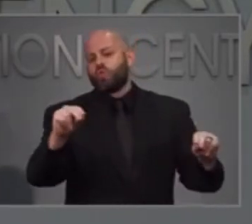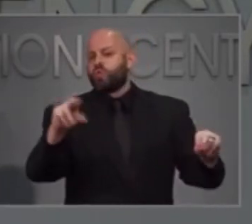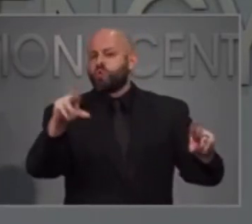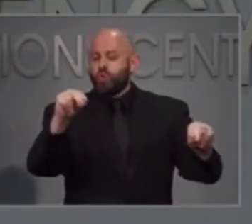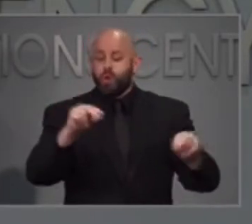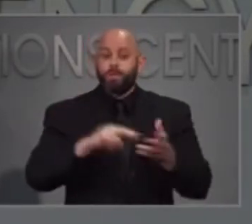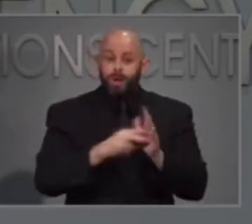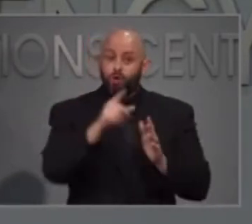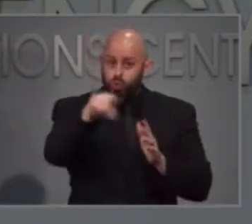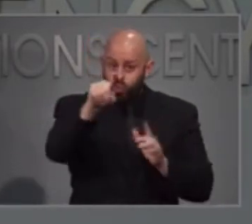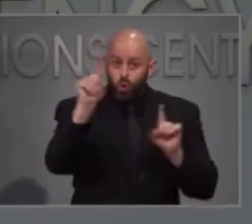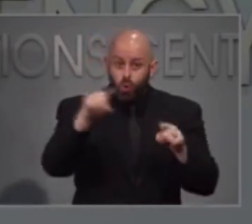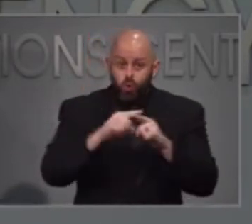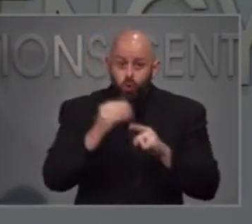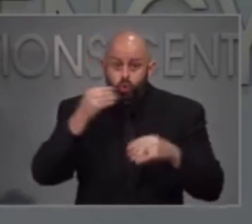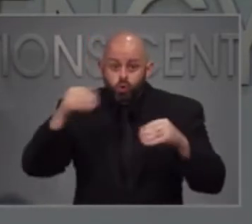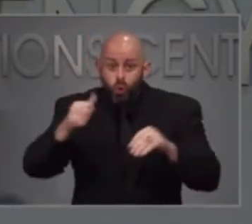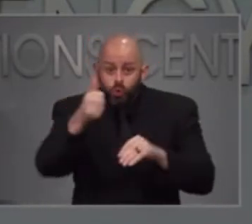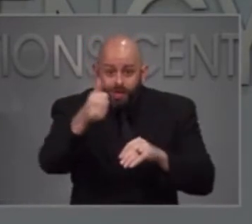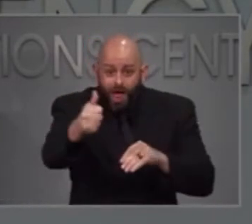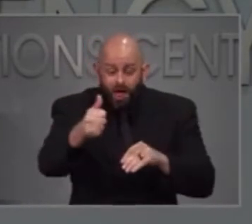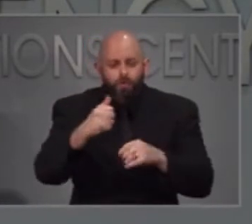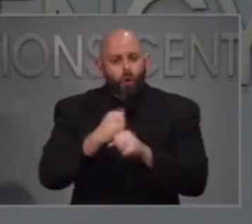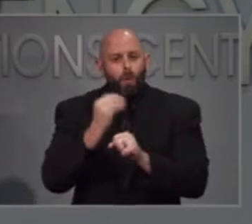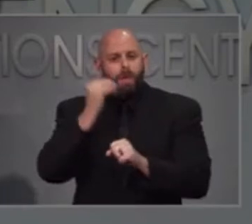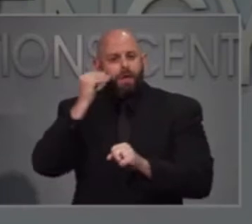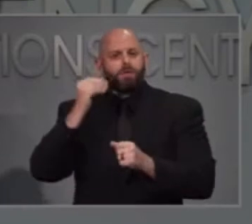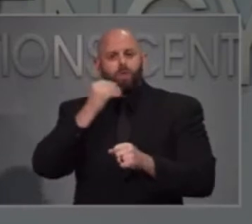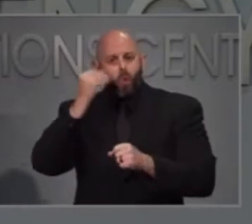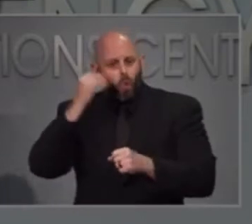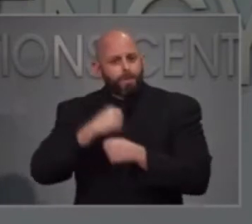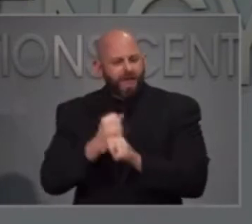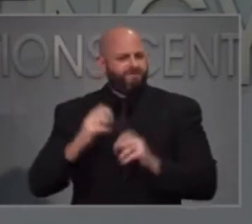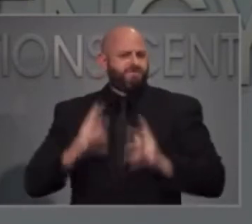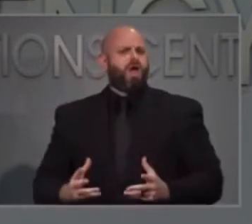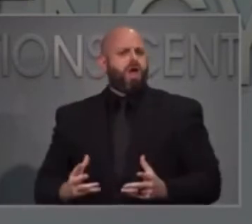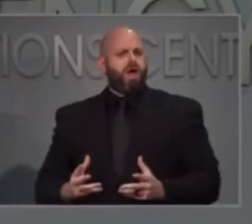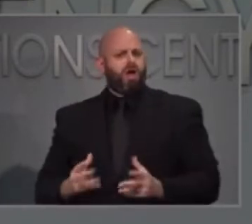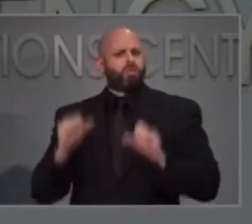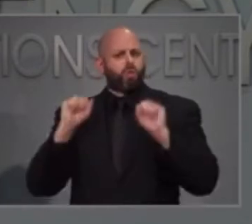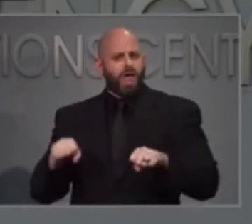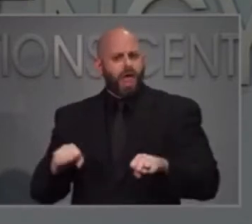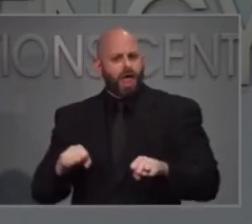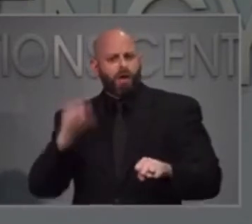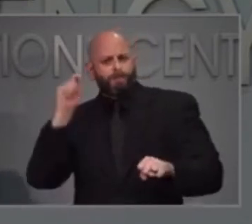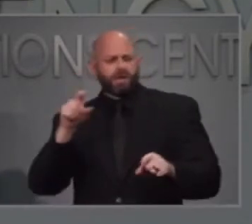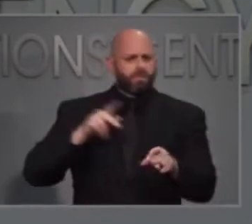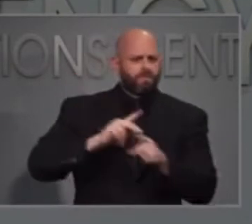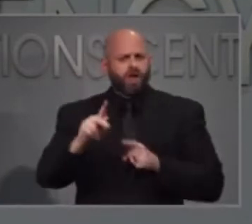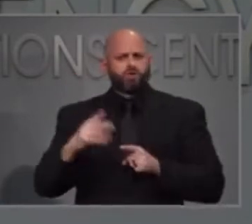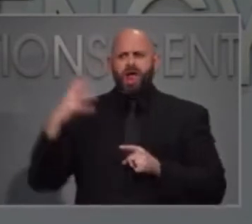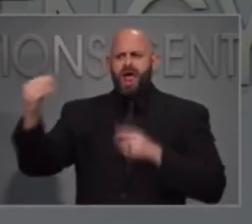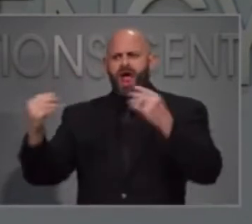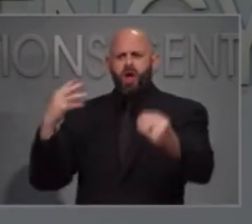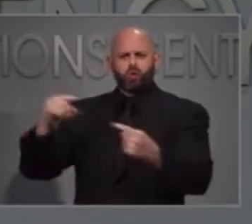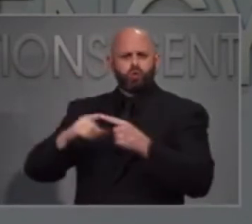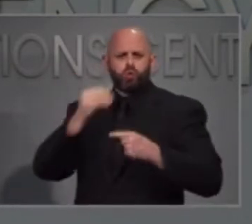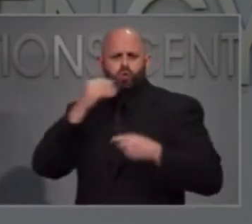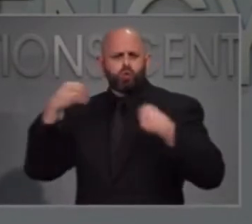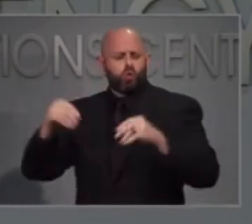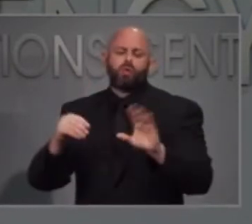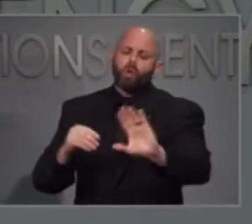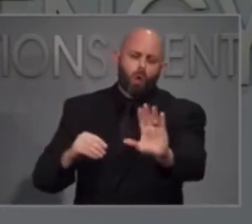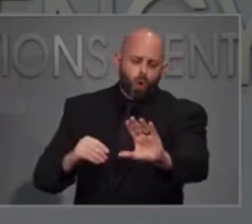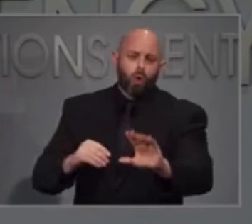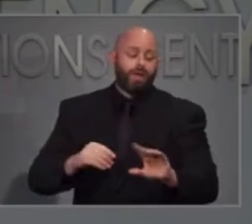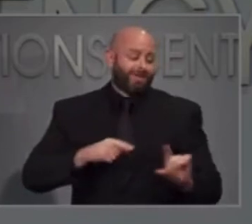or I as we're at the grocery store or out and about if we wanted to wear some sort of face covering that might be something that is homemade.